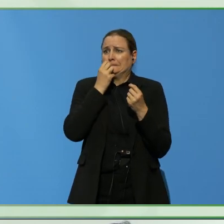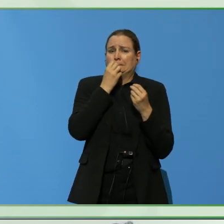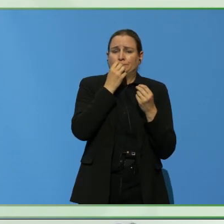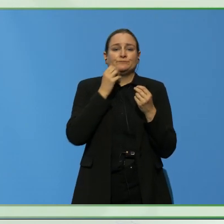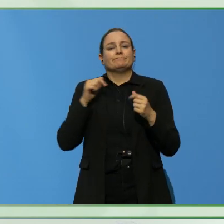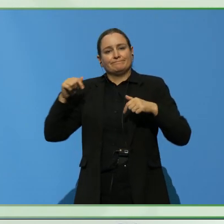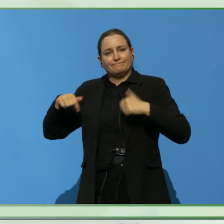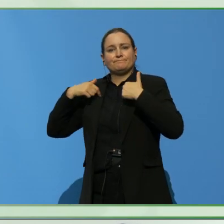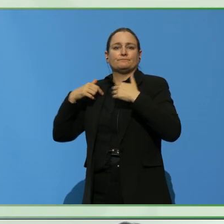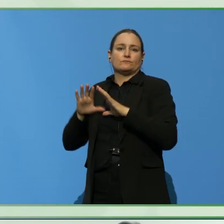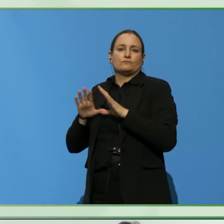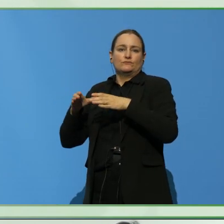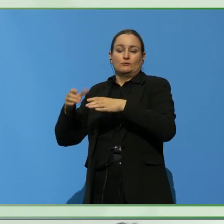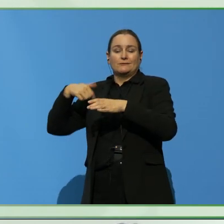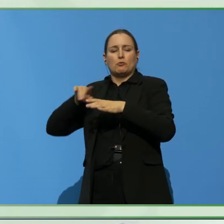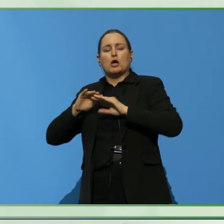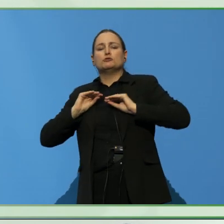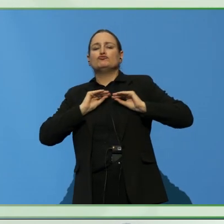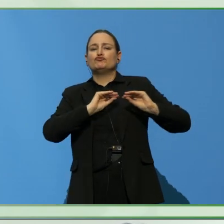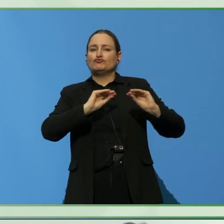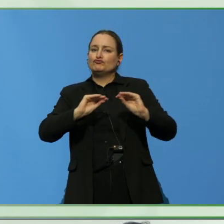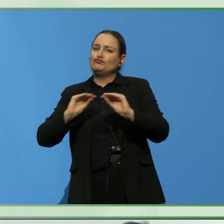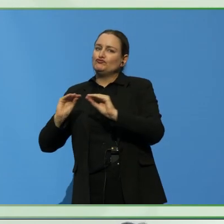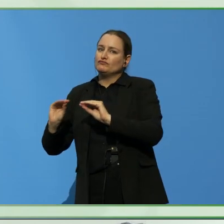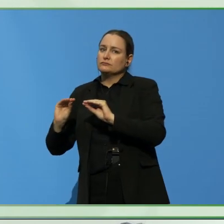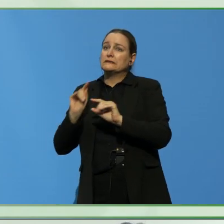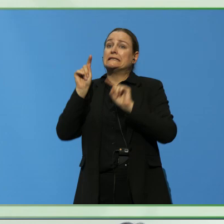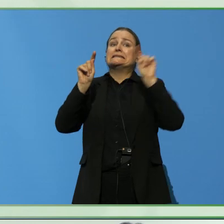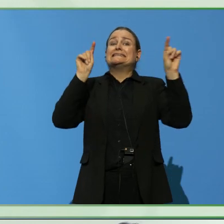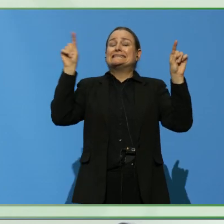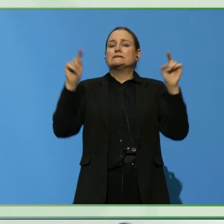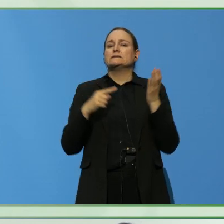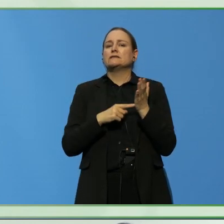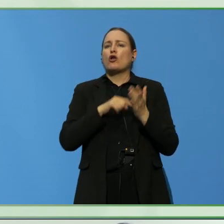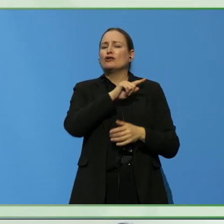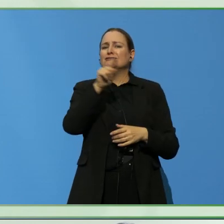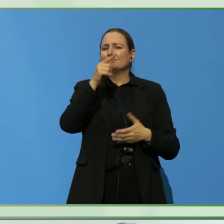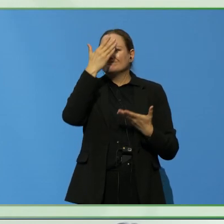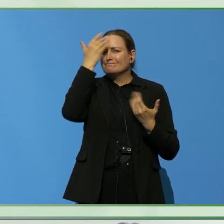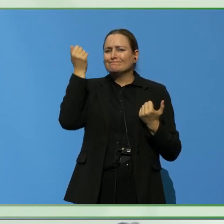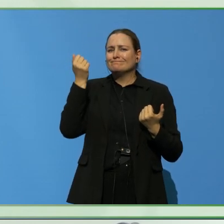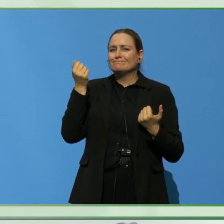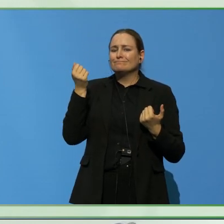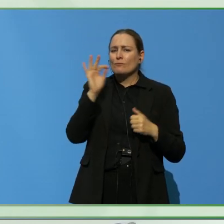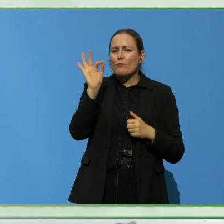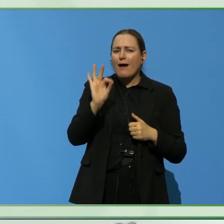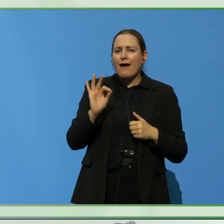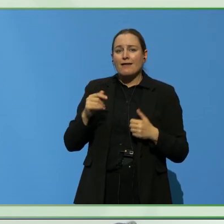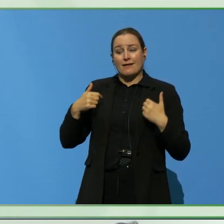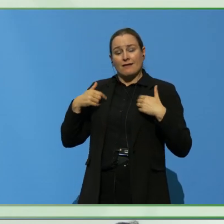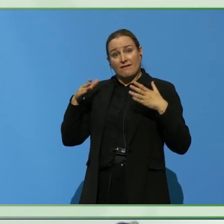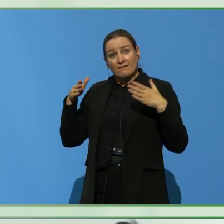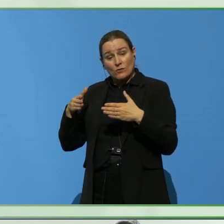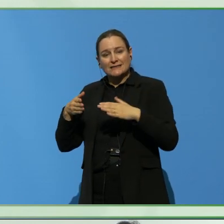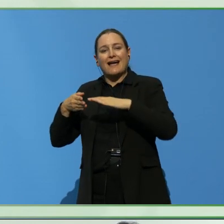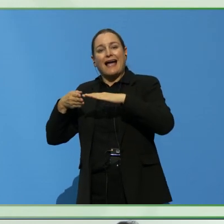other programs in the general tech world really are equipped to answer. In addition to the accelerator, we provide